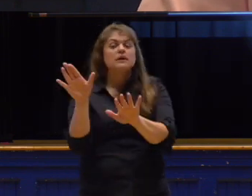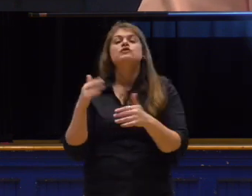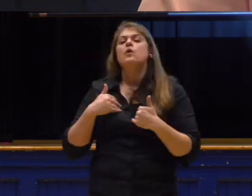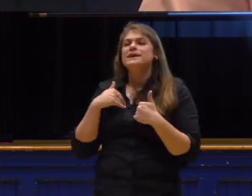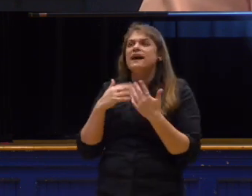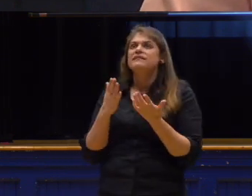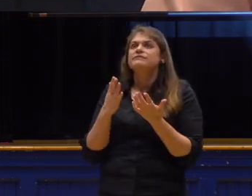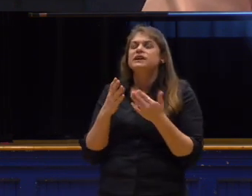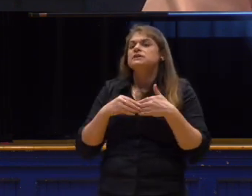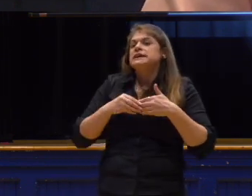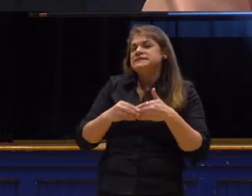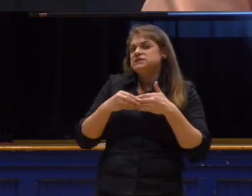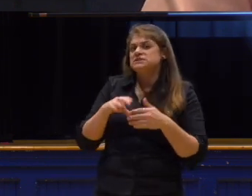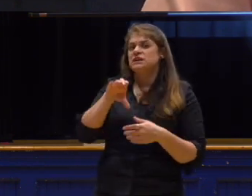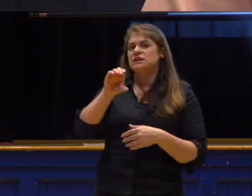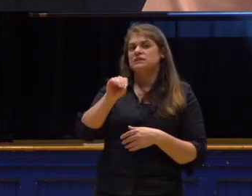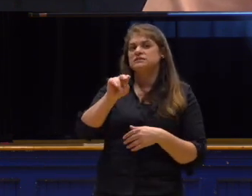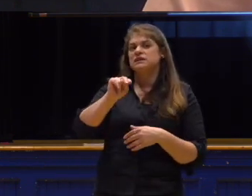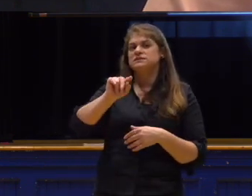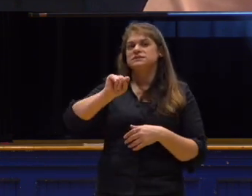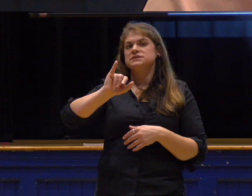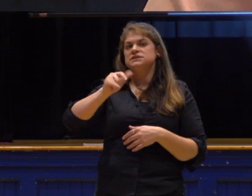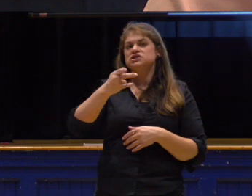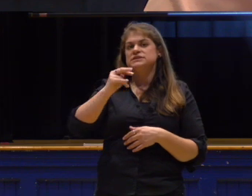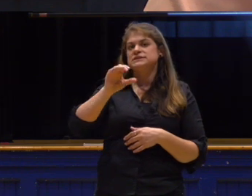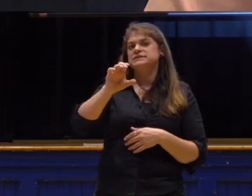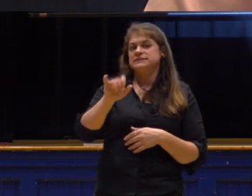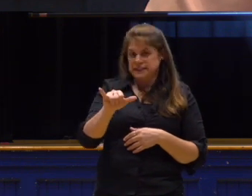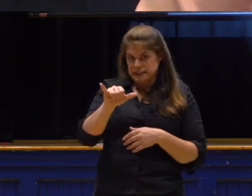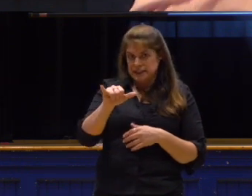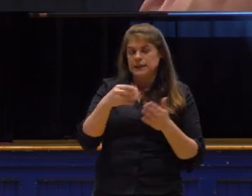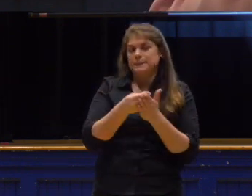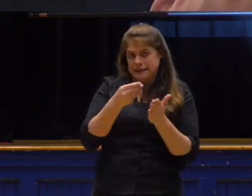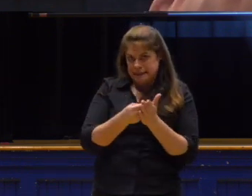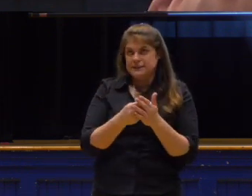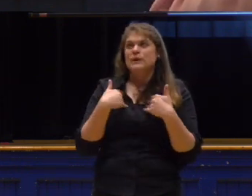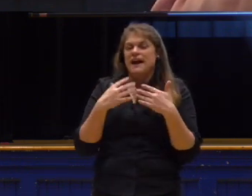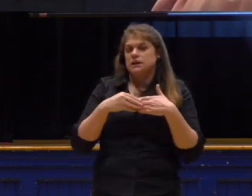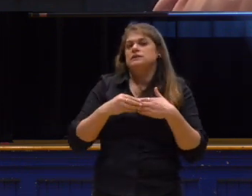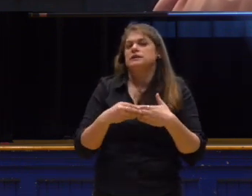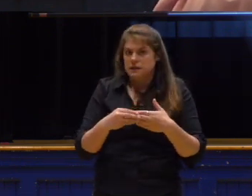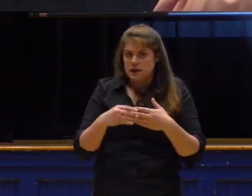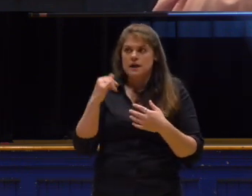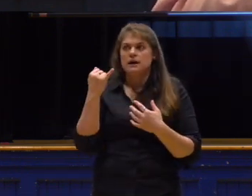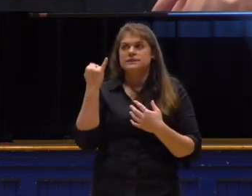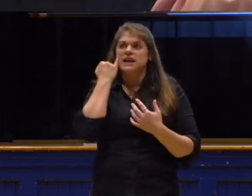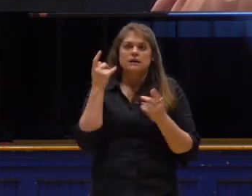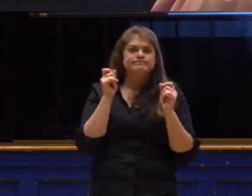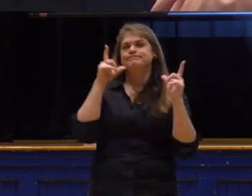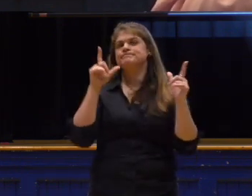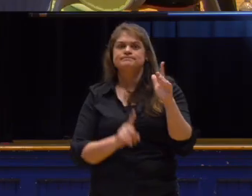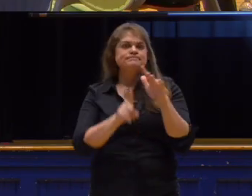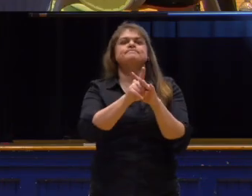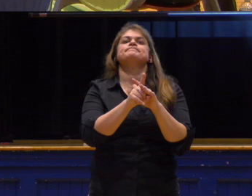contingency money built into that too. So there's allowances for overruns. Typically, things come up that we didn't anticipate.